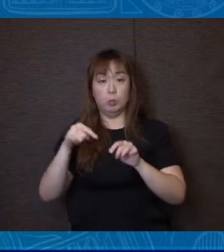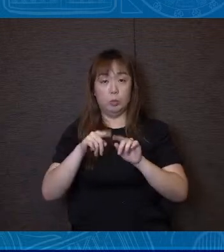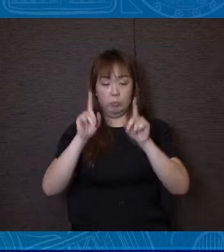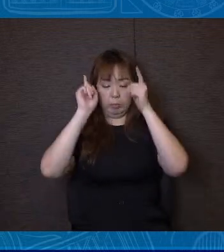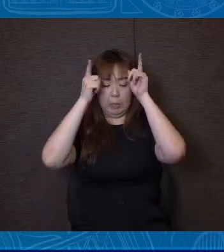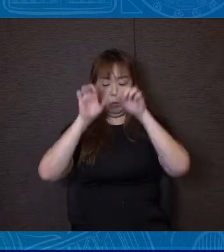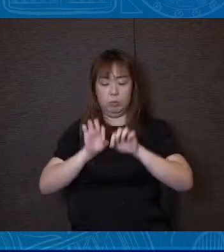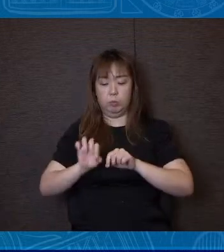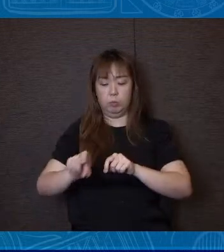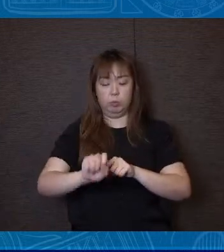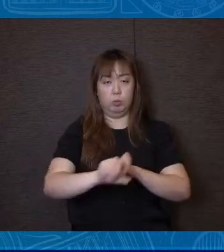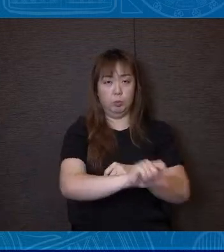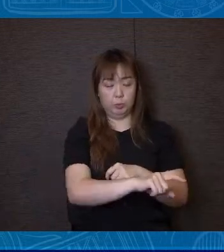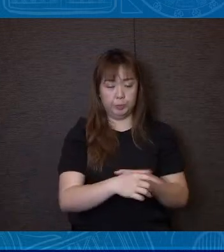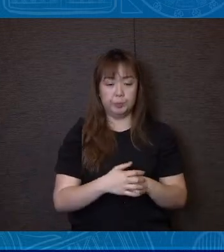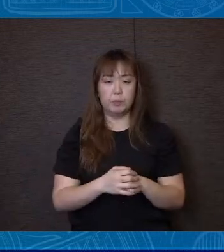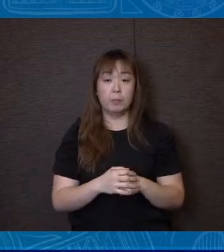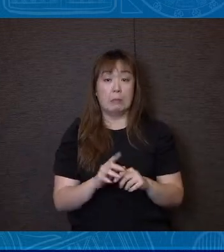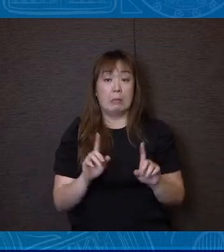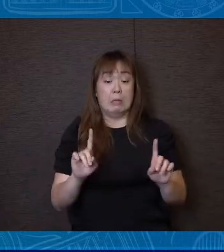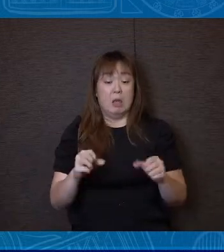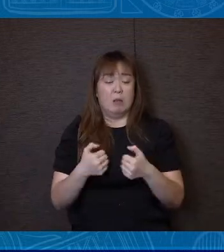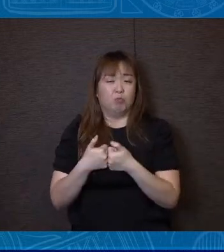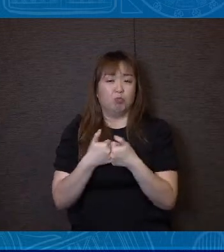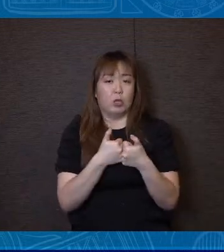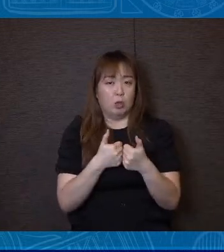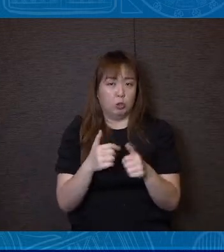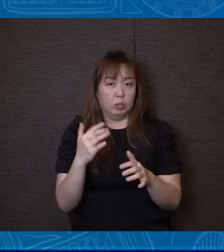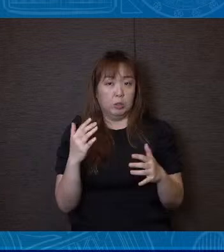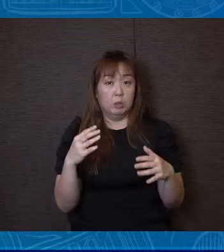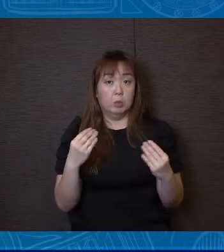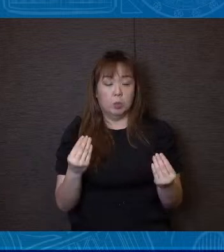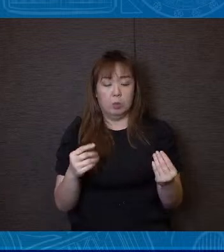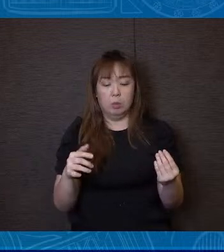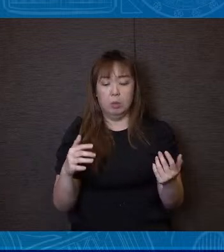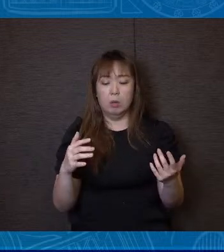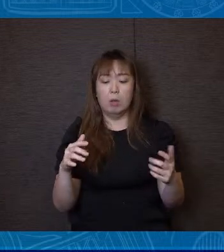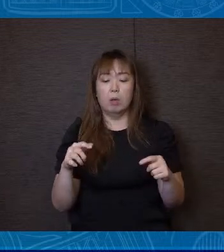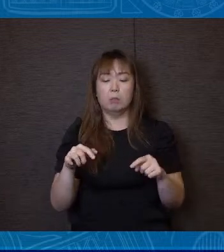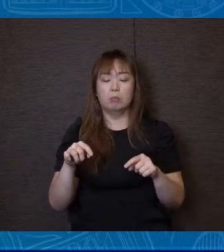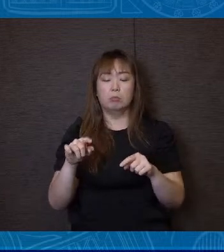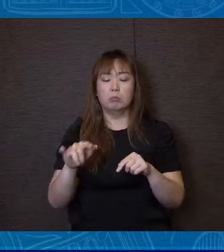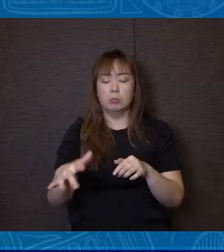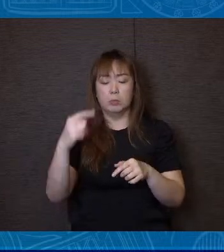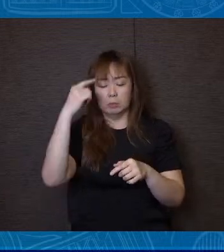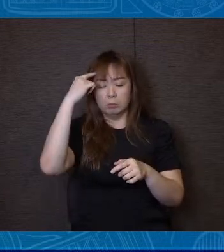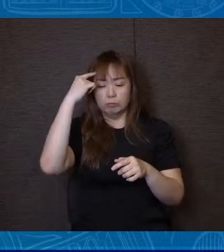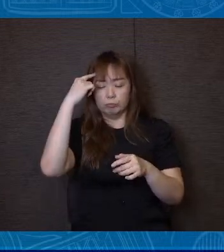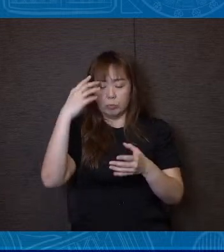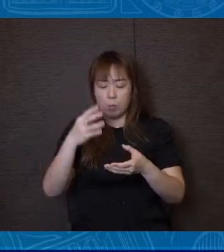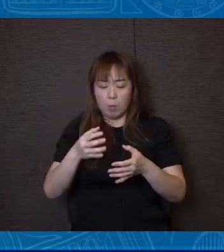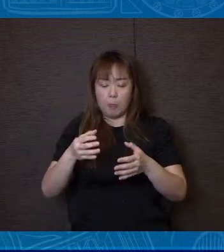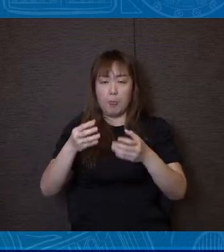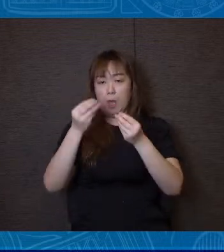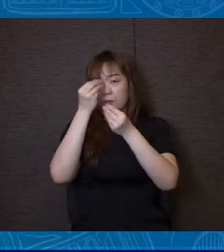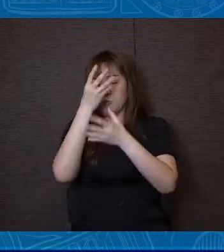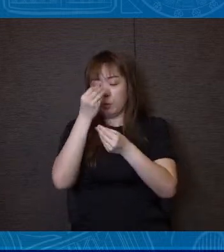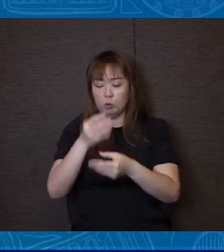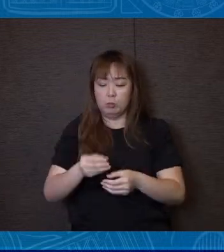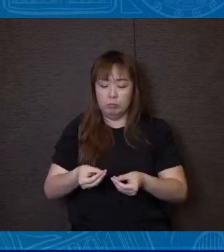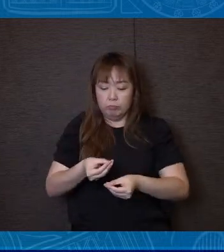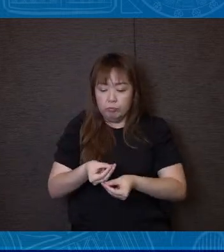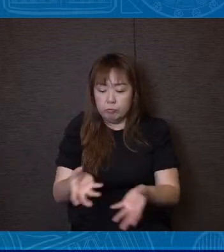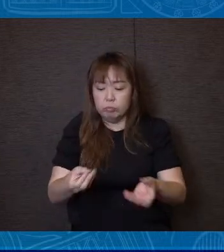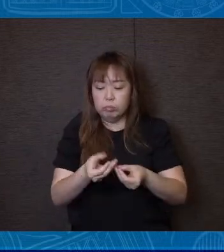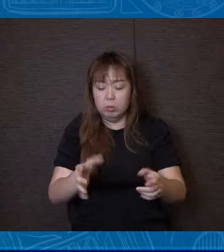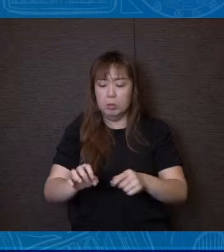this is quite challenging because it means that you have to have a lot of information about geological hazards. You need to have